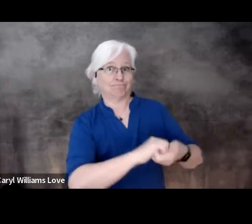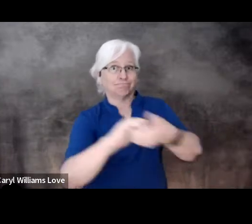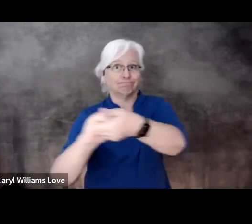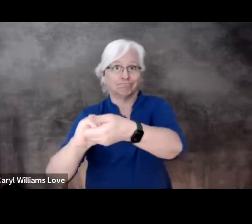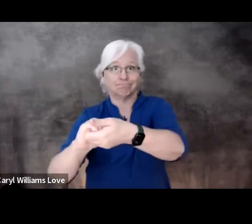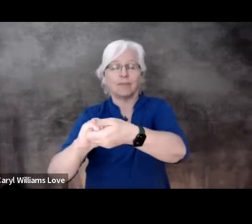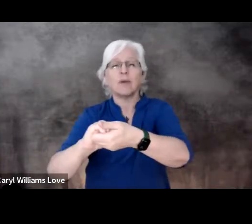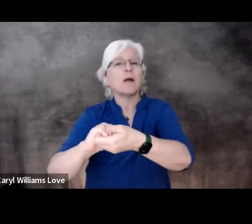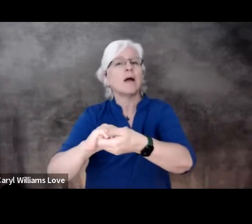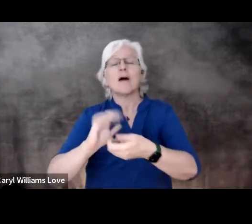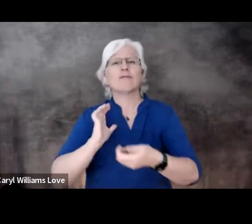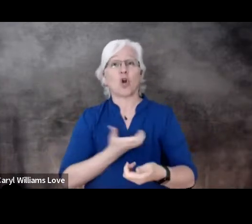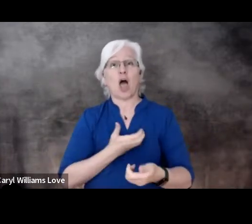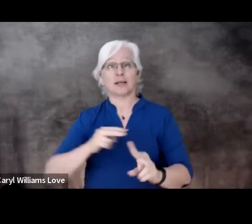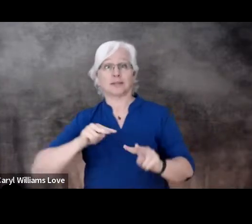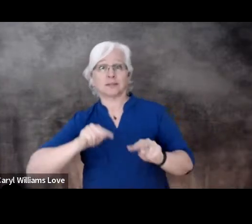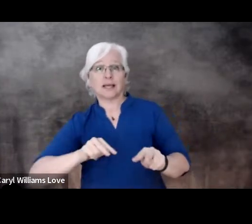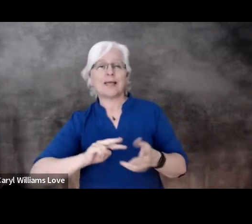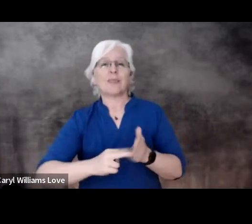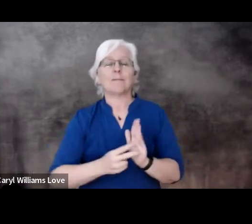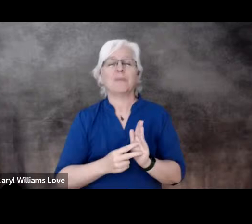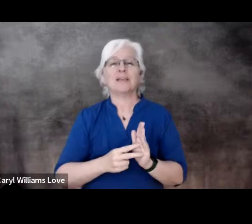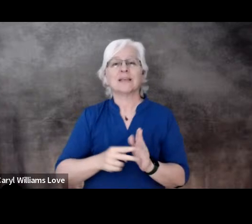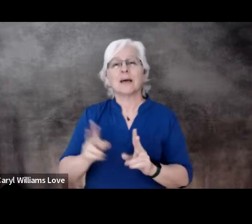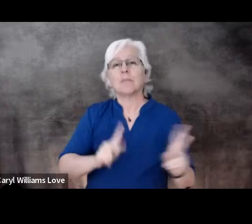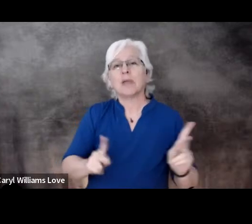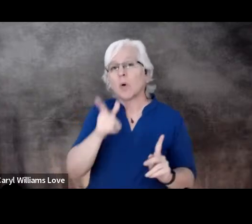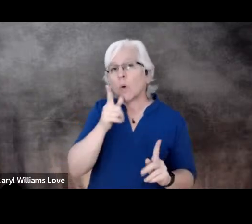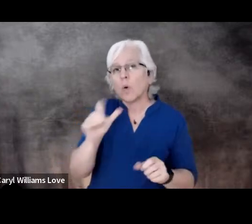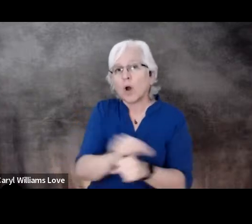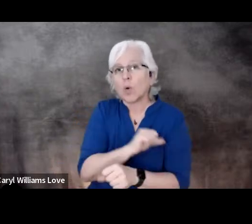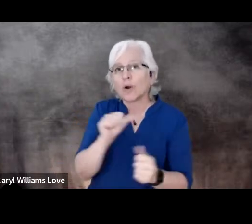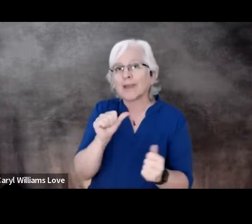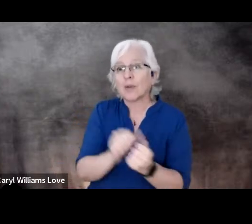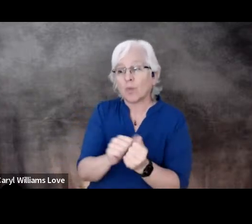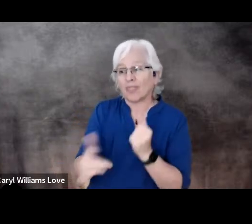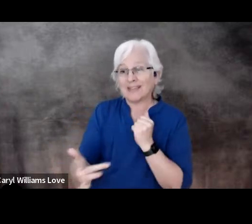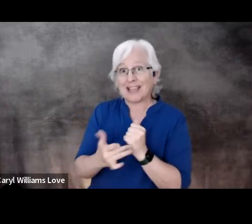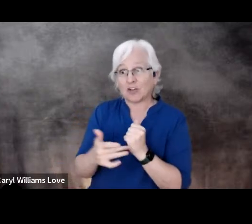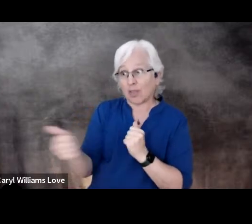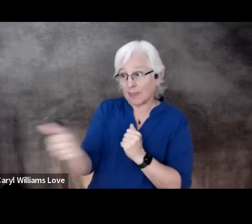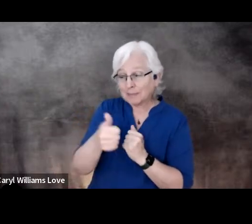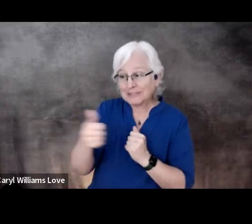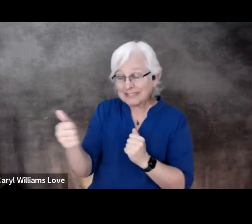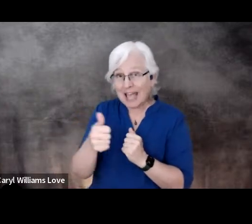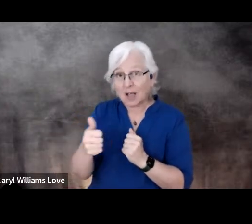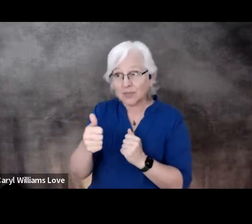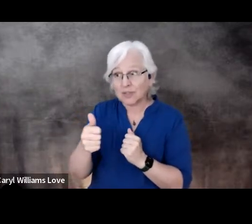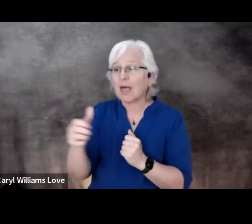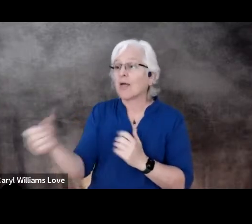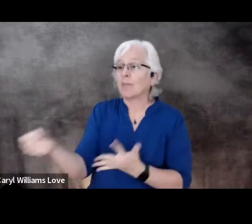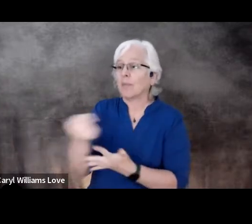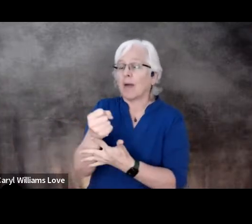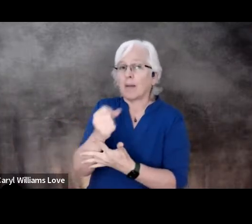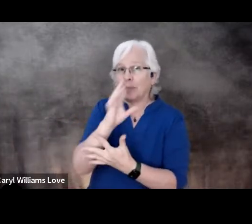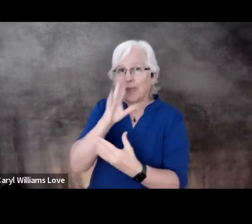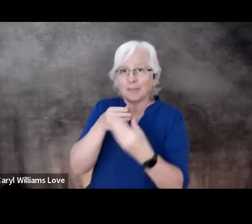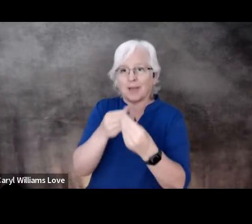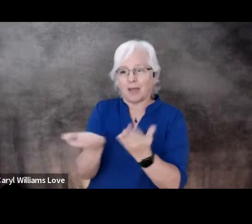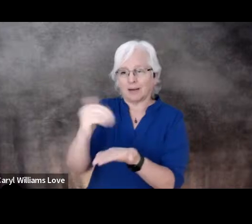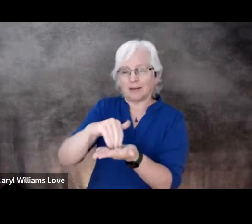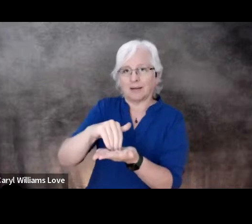means centering the experiences of people that are working with these technologies themselves, that most stand to be impacted by